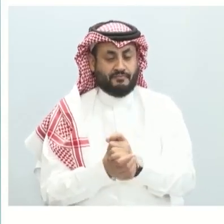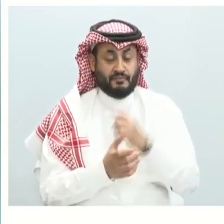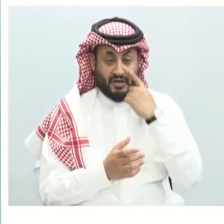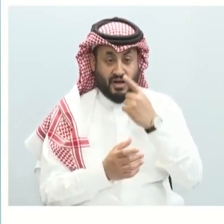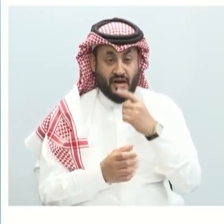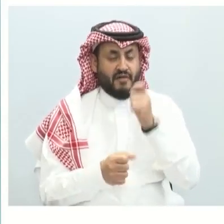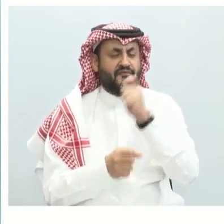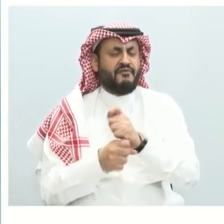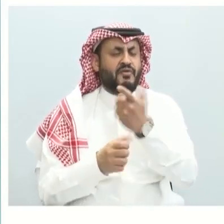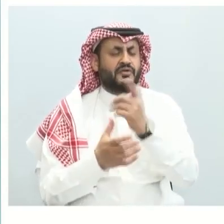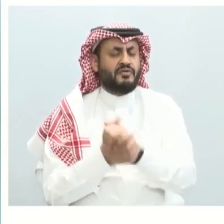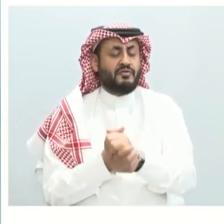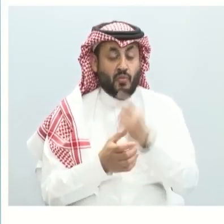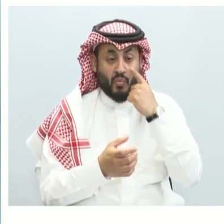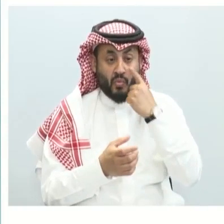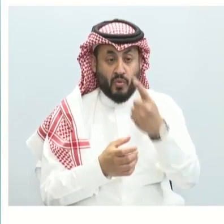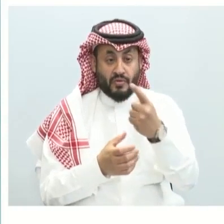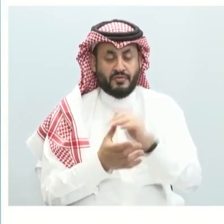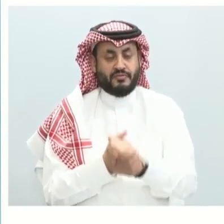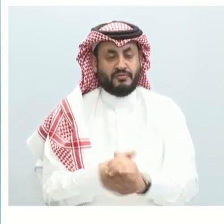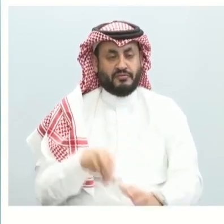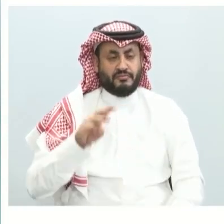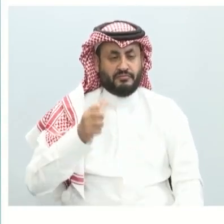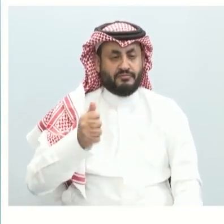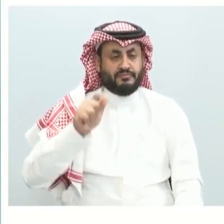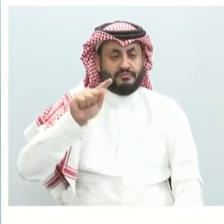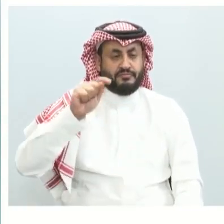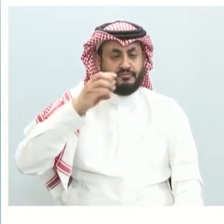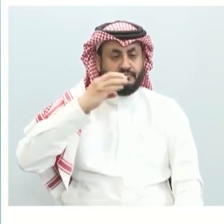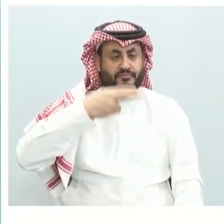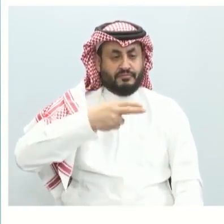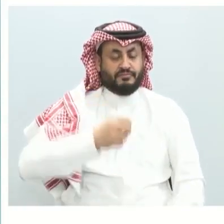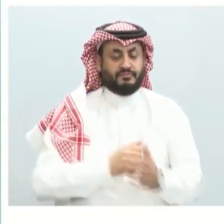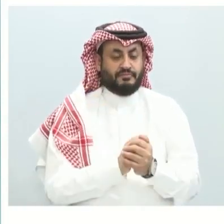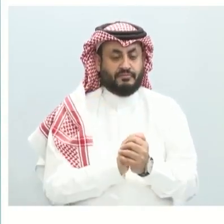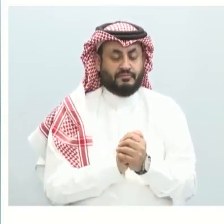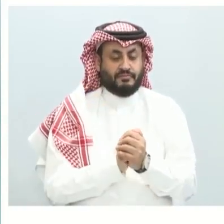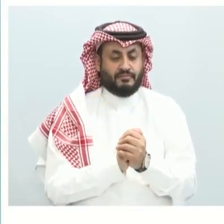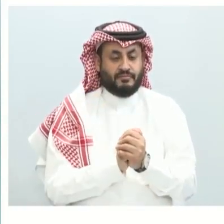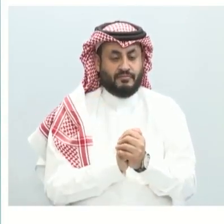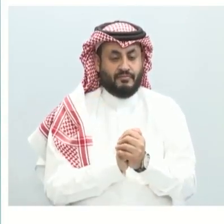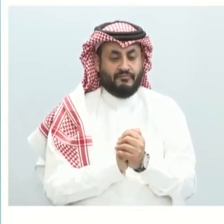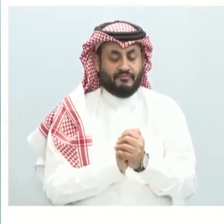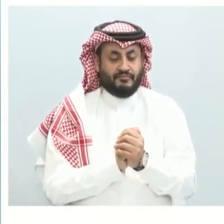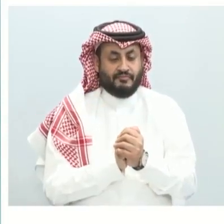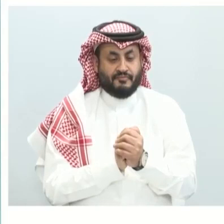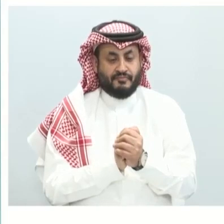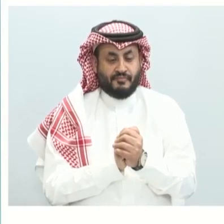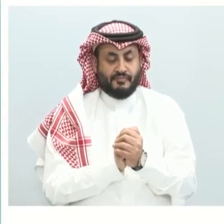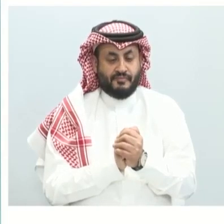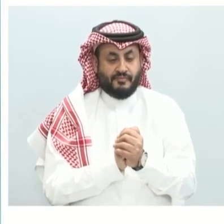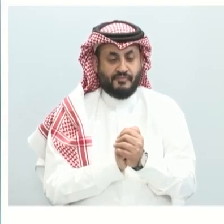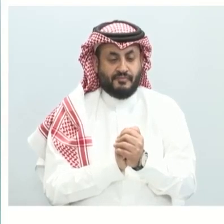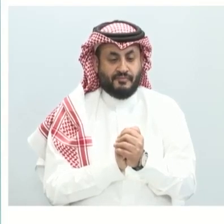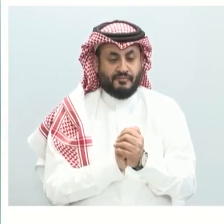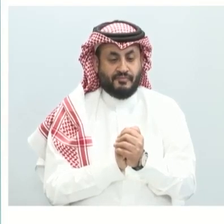watch camel races in Riyadh. So here we can use going to talk about our